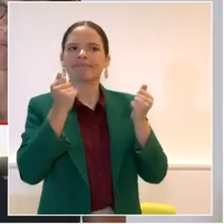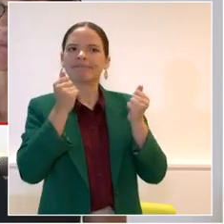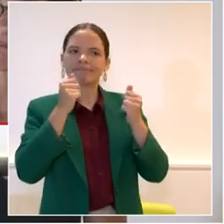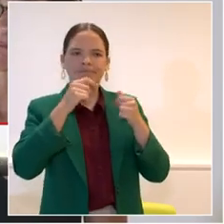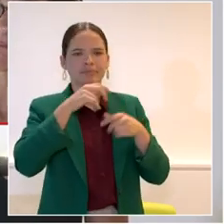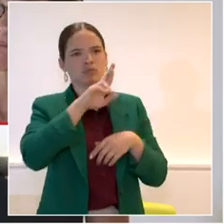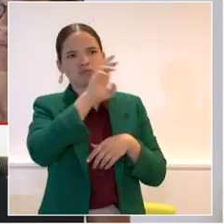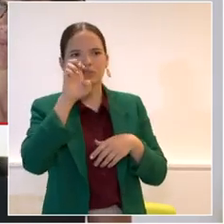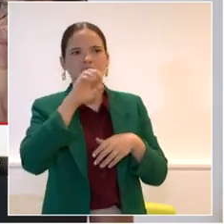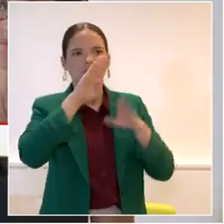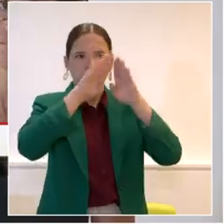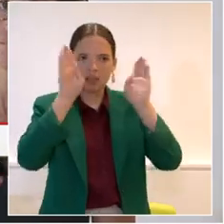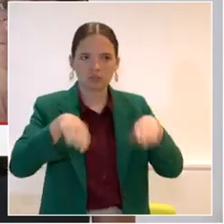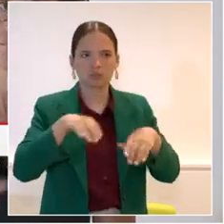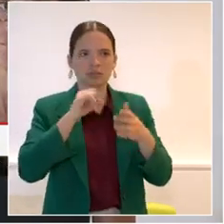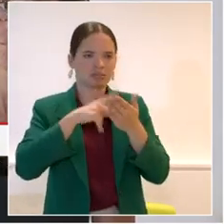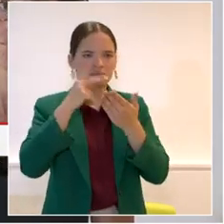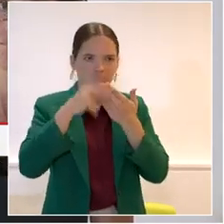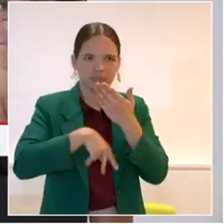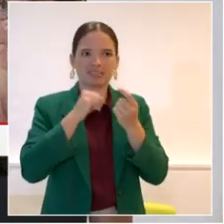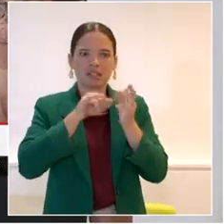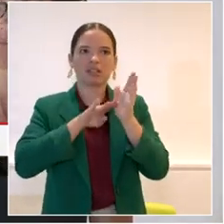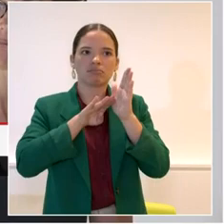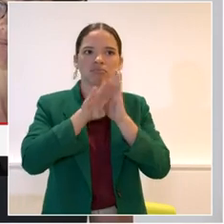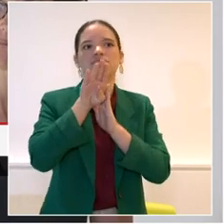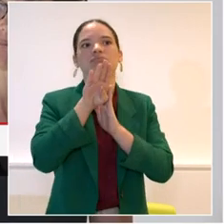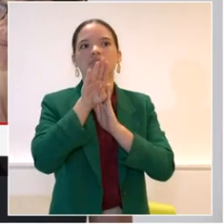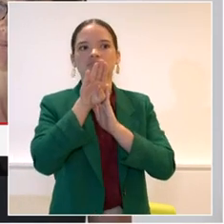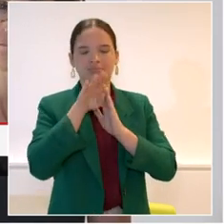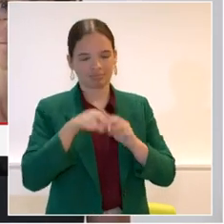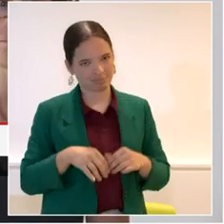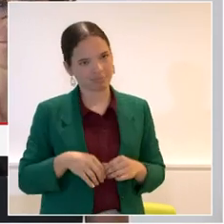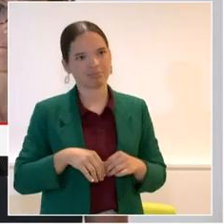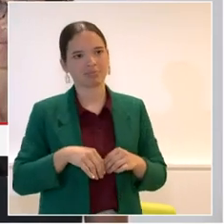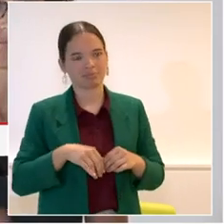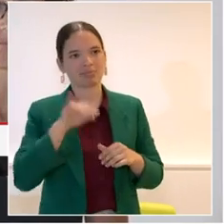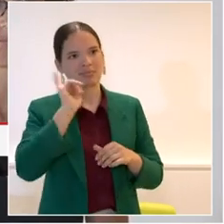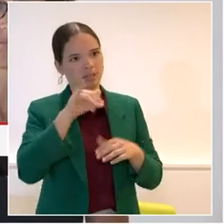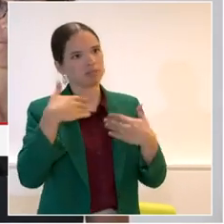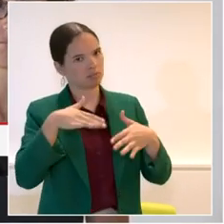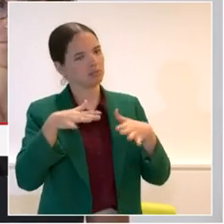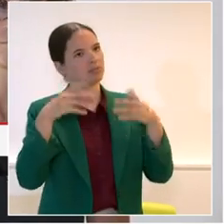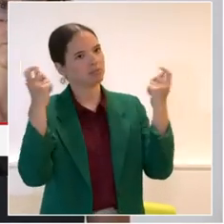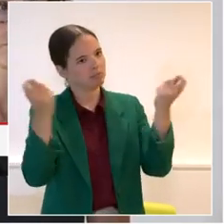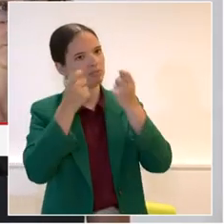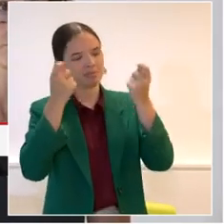ramp that they need to independence. And I think that's a lot to celebrate. Thank you.